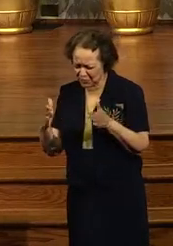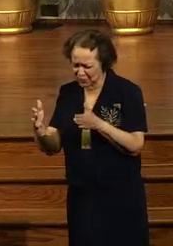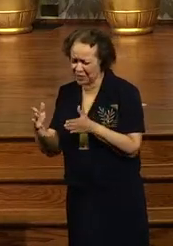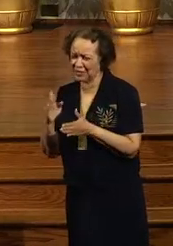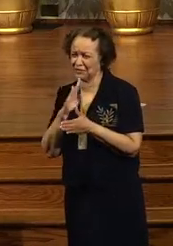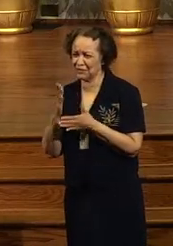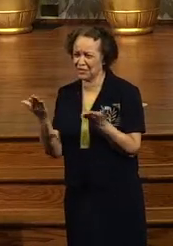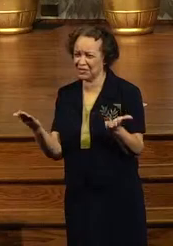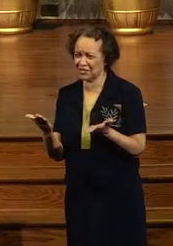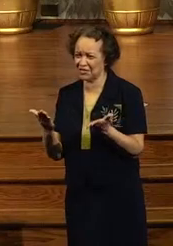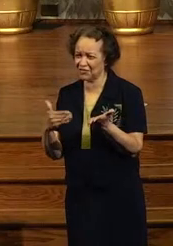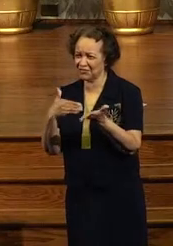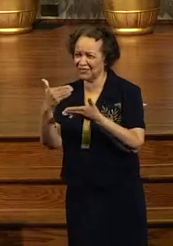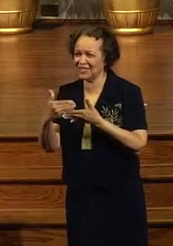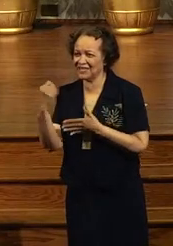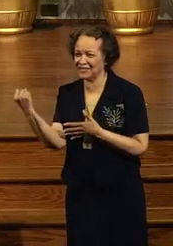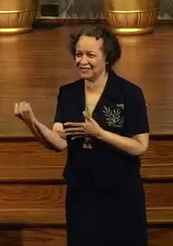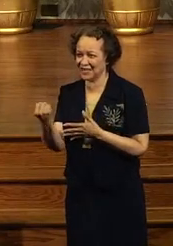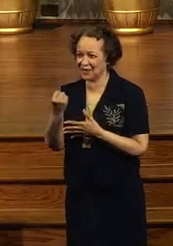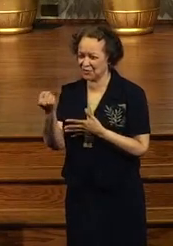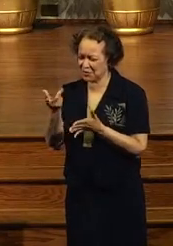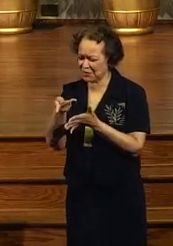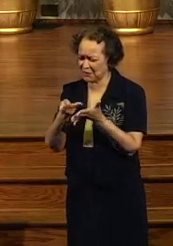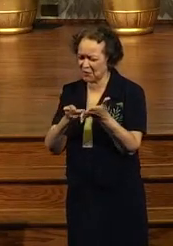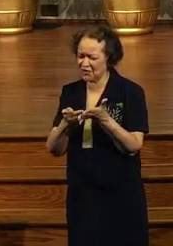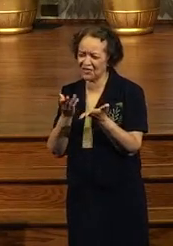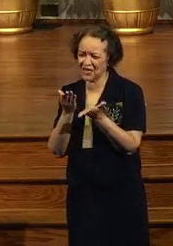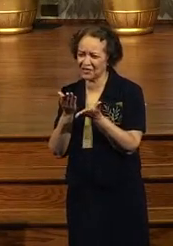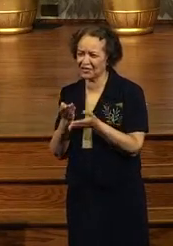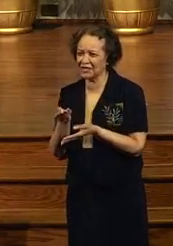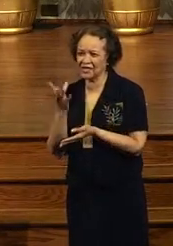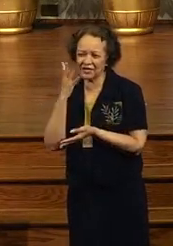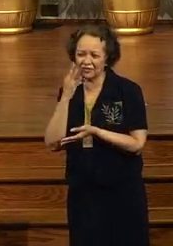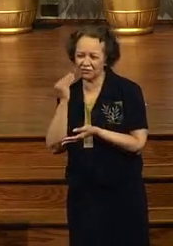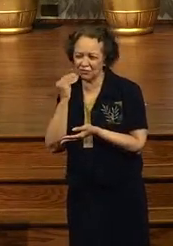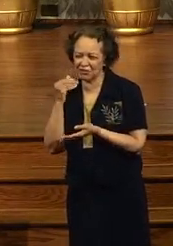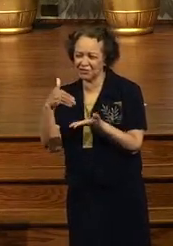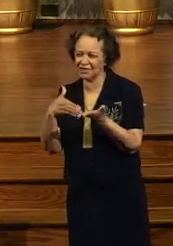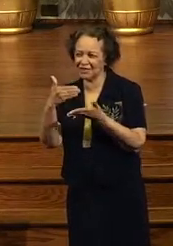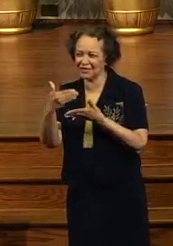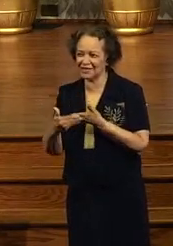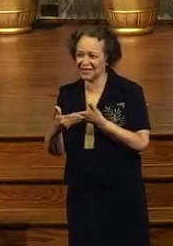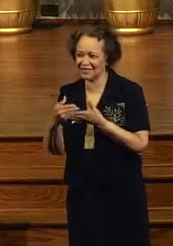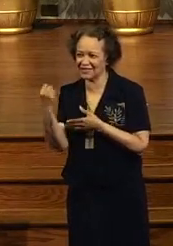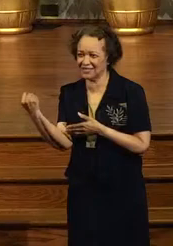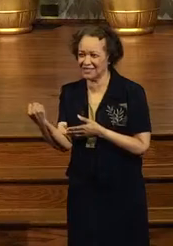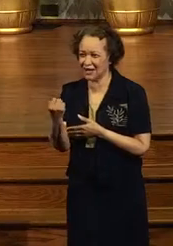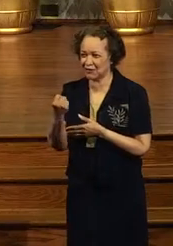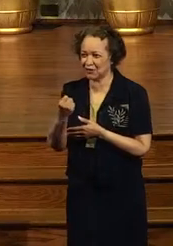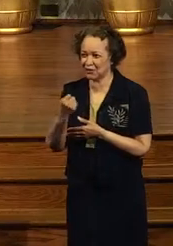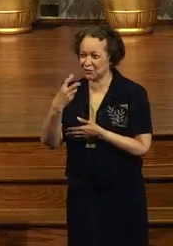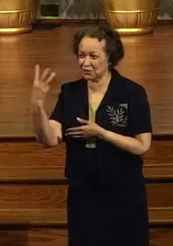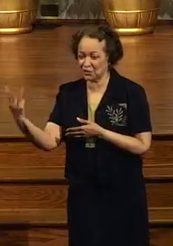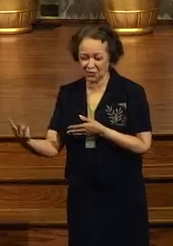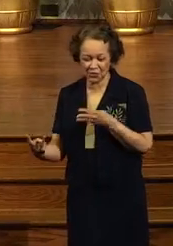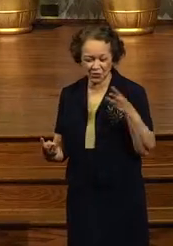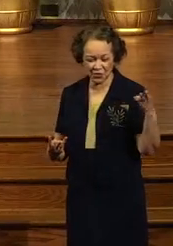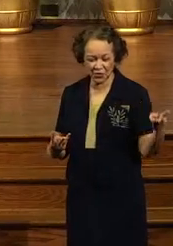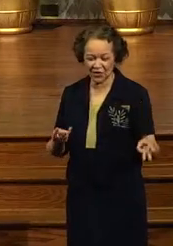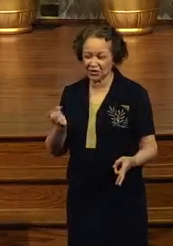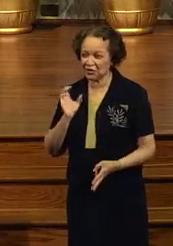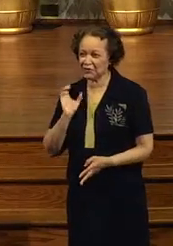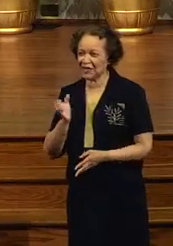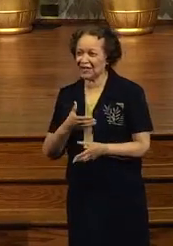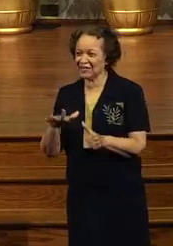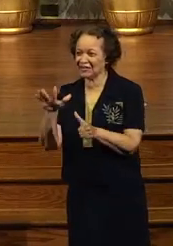communion service. So please be a part of that experience. So at this time, we are going to welcome our senior pastor, Pastor